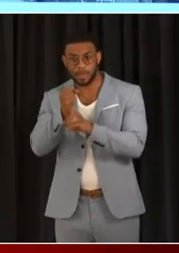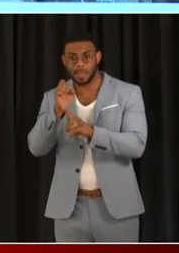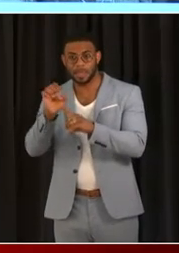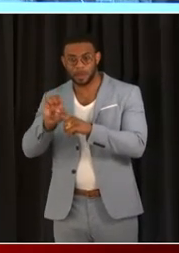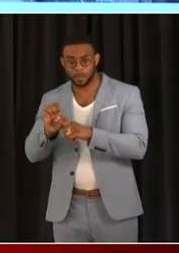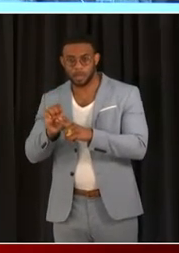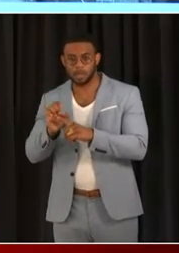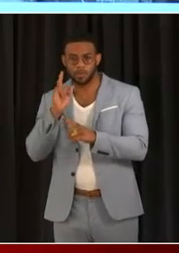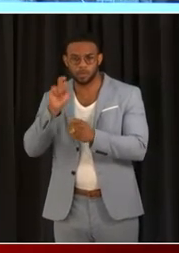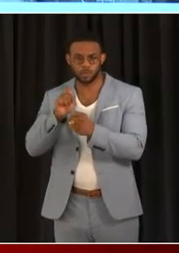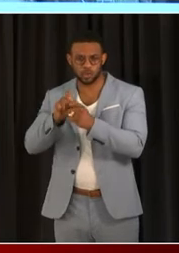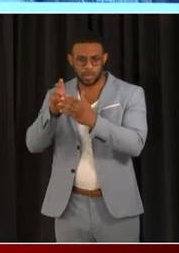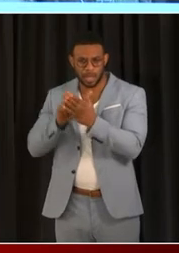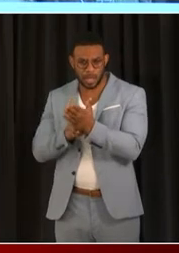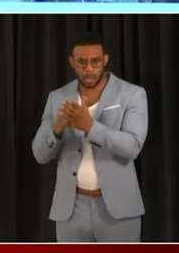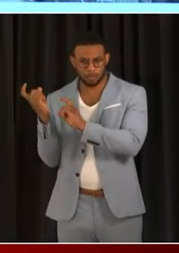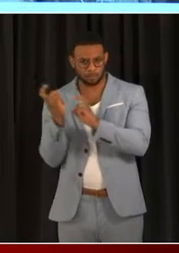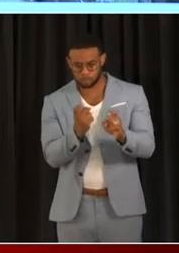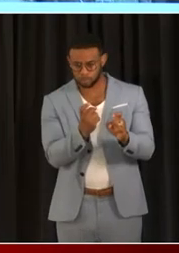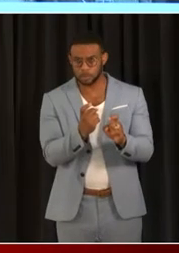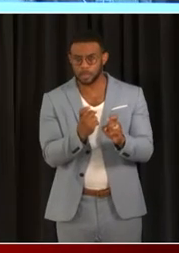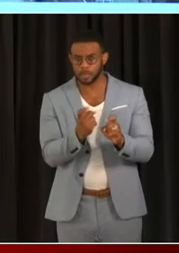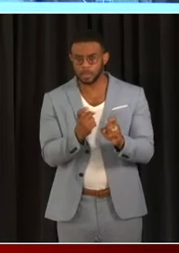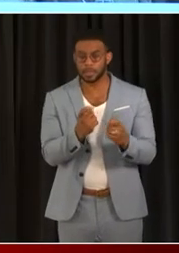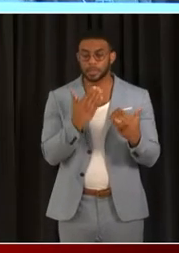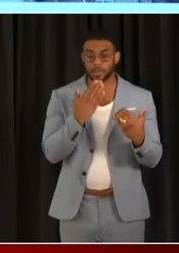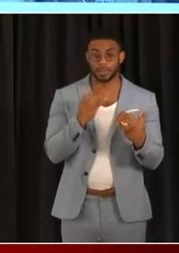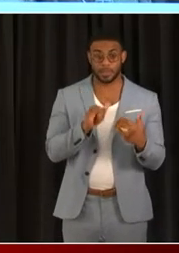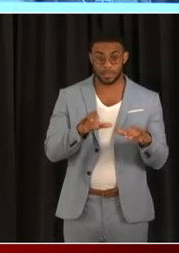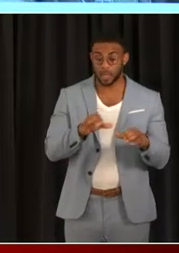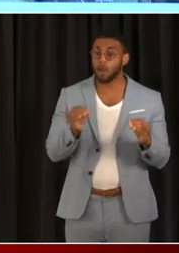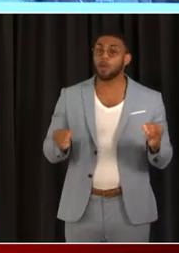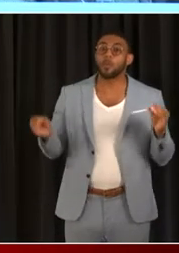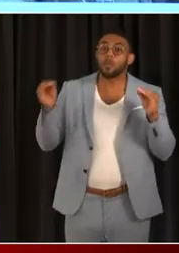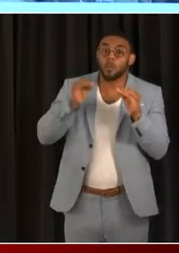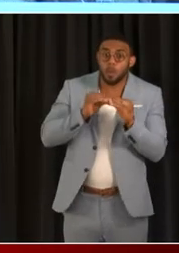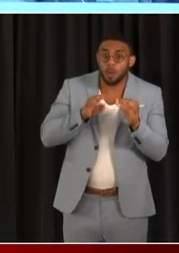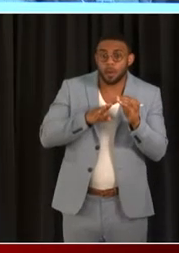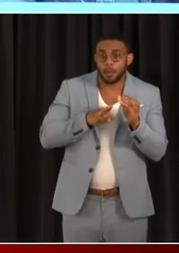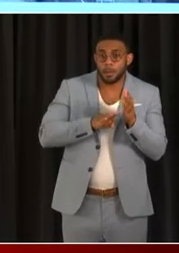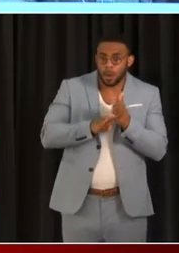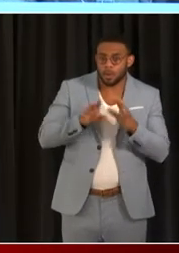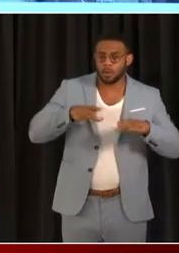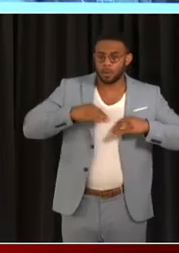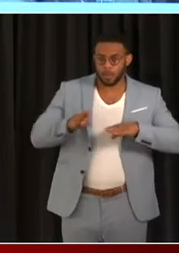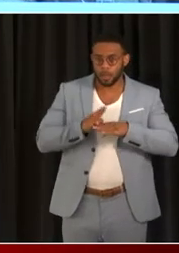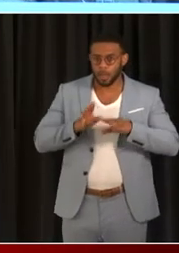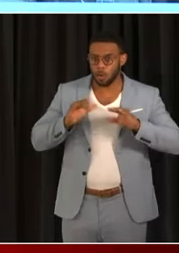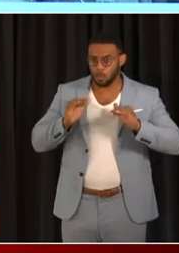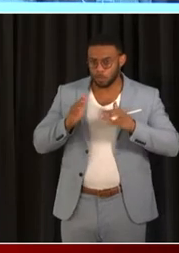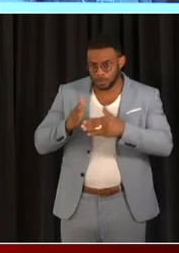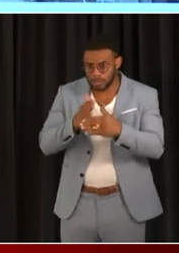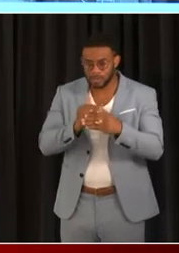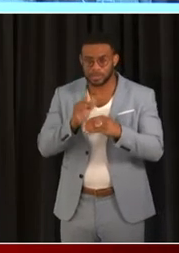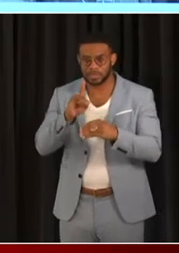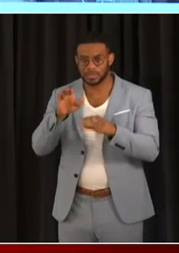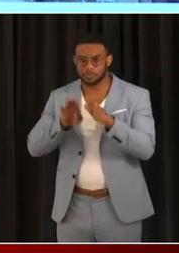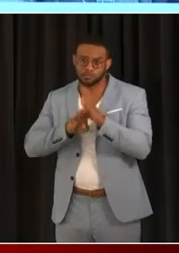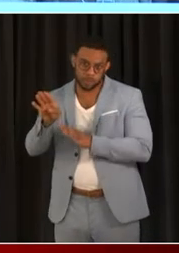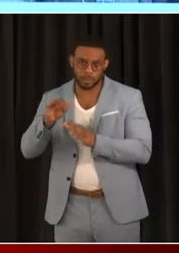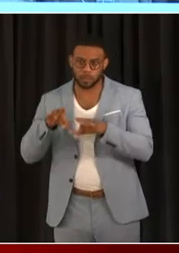certain contracts. And thanks to this action, more minority-owned businesses hopefully will be able to share in the district's prosperity and